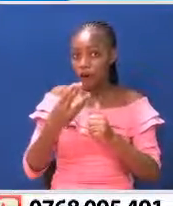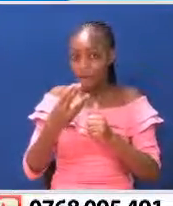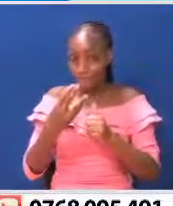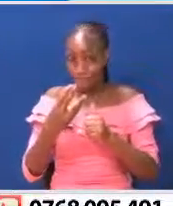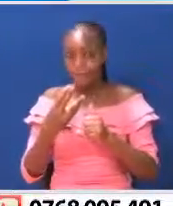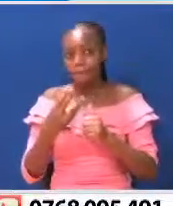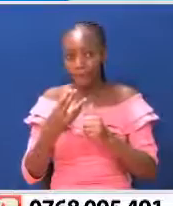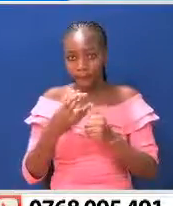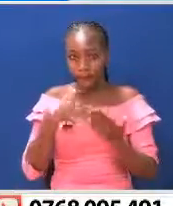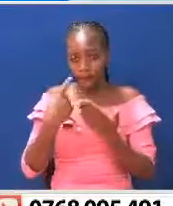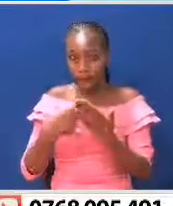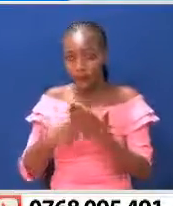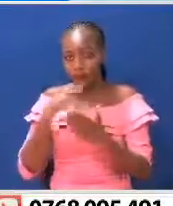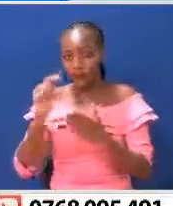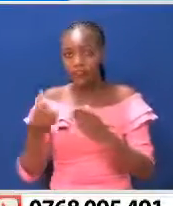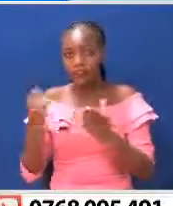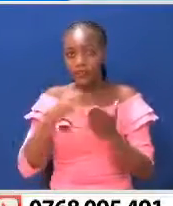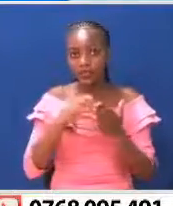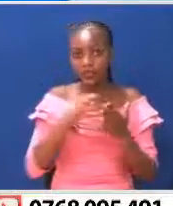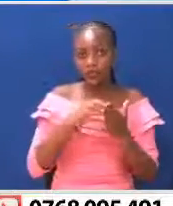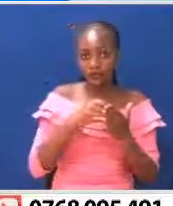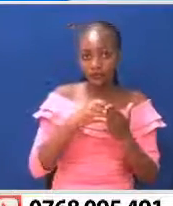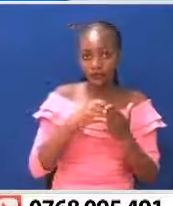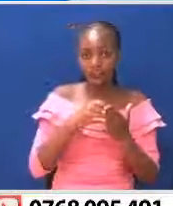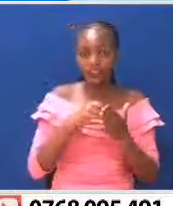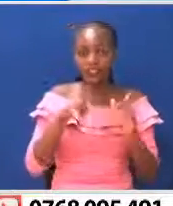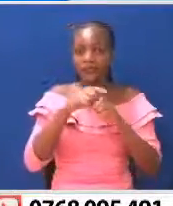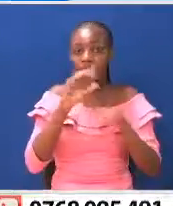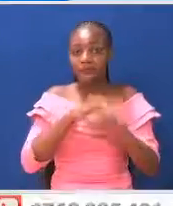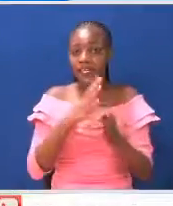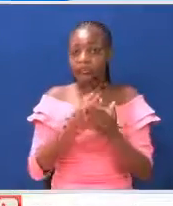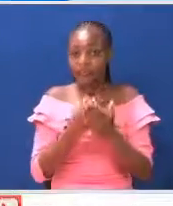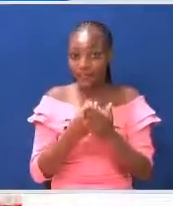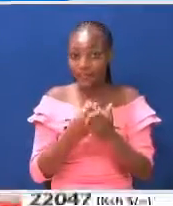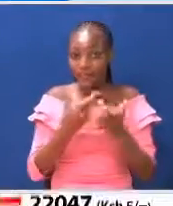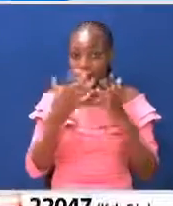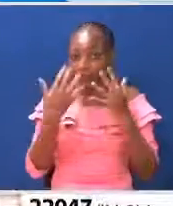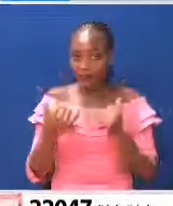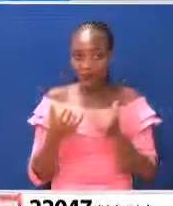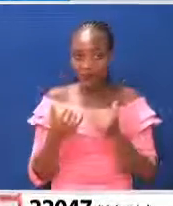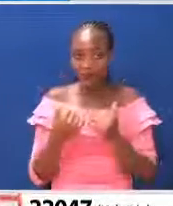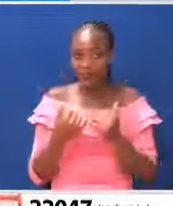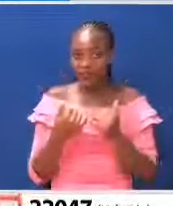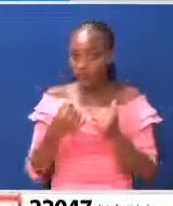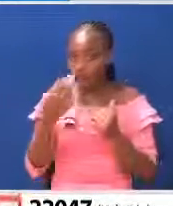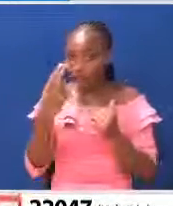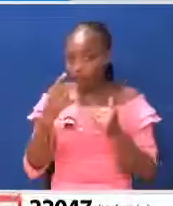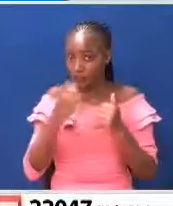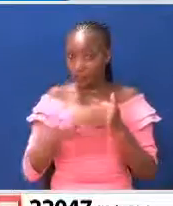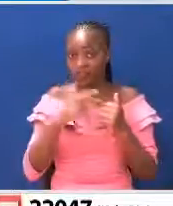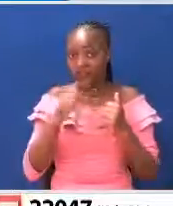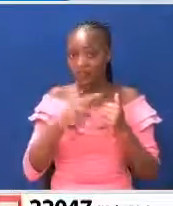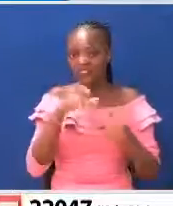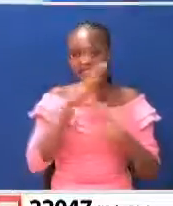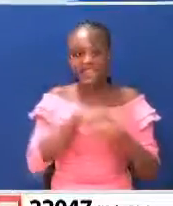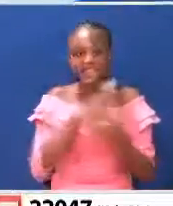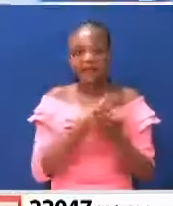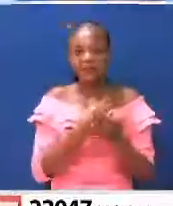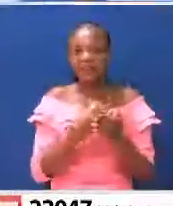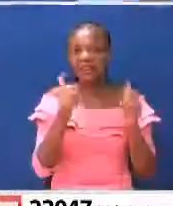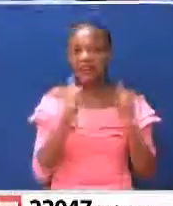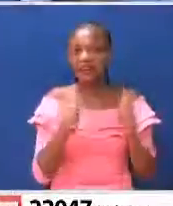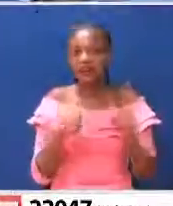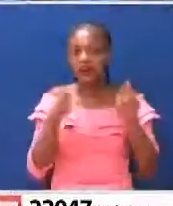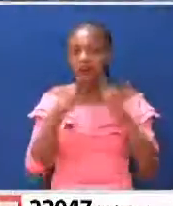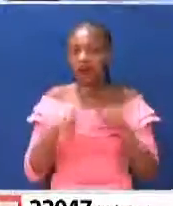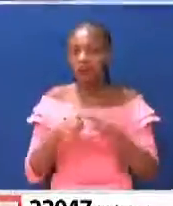four consultants have to be put on payroll and pay their 26-month salary. Now, currently, as we speak, is the 27th month. They have not been paid. The